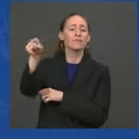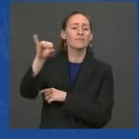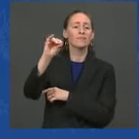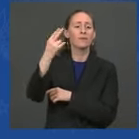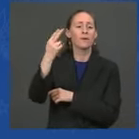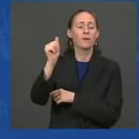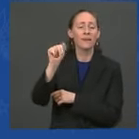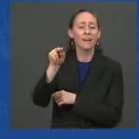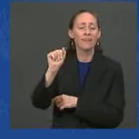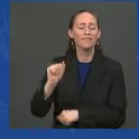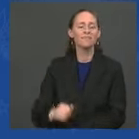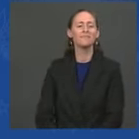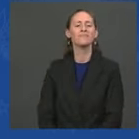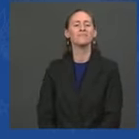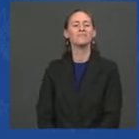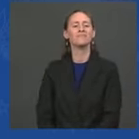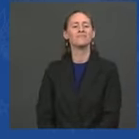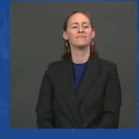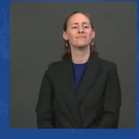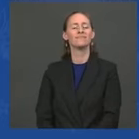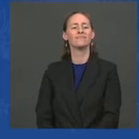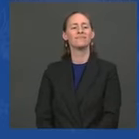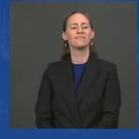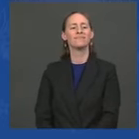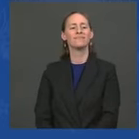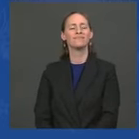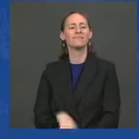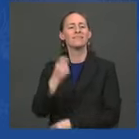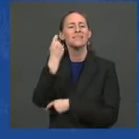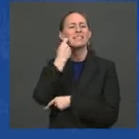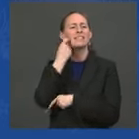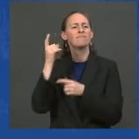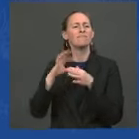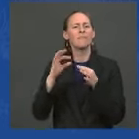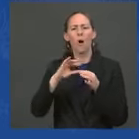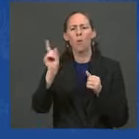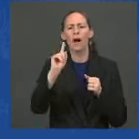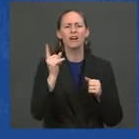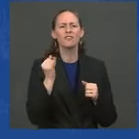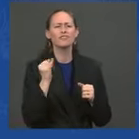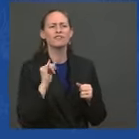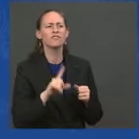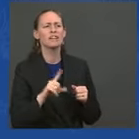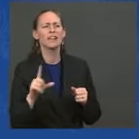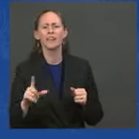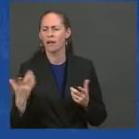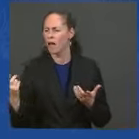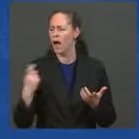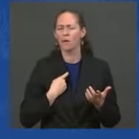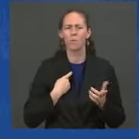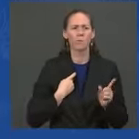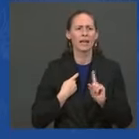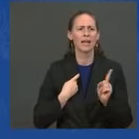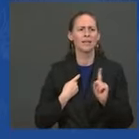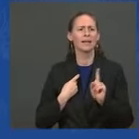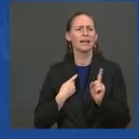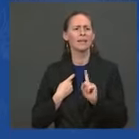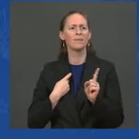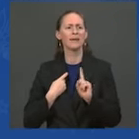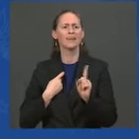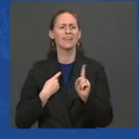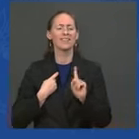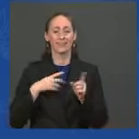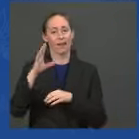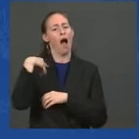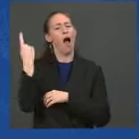The comment I got from Johanna, I get from everybody. Where's Jill? Where's Jill? I'm Jill Biden's husband. She